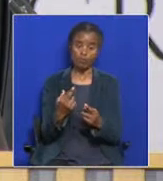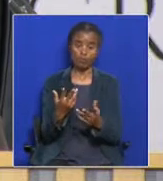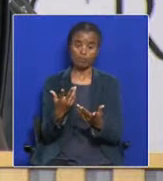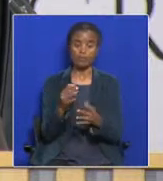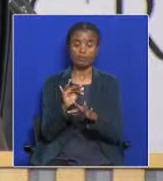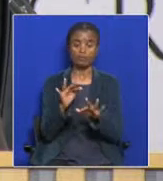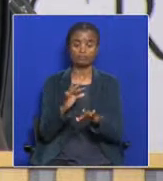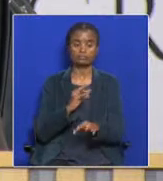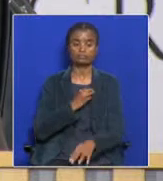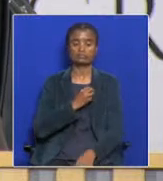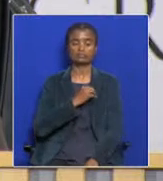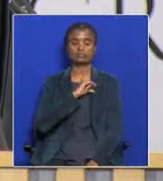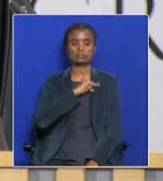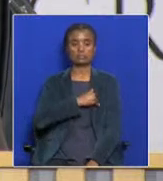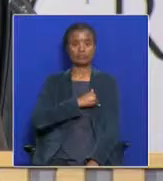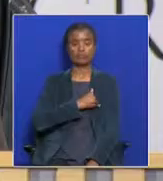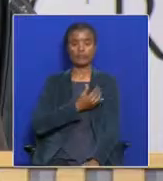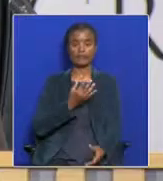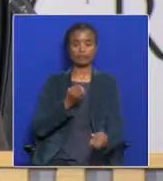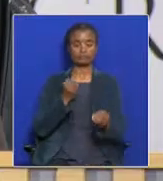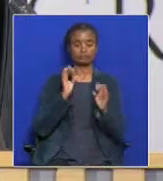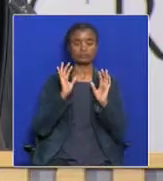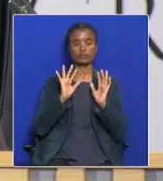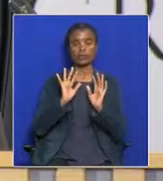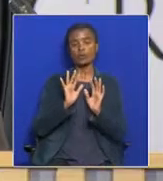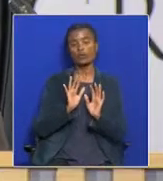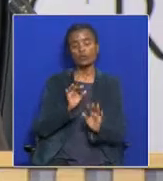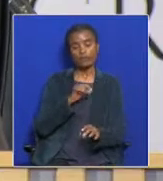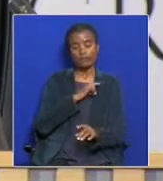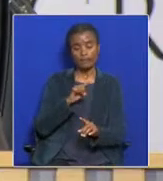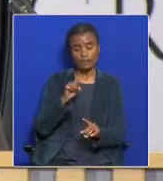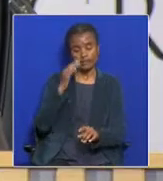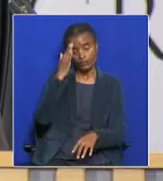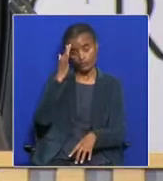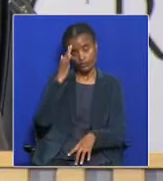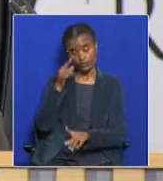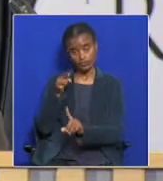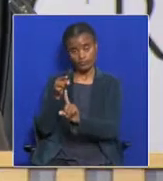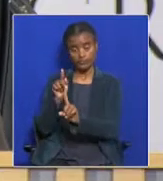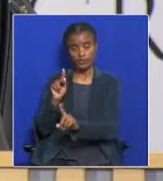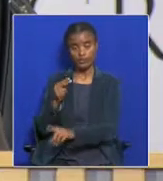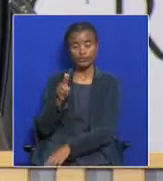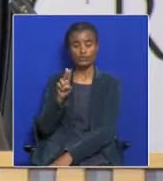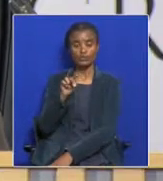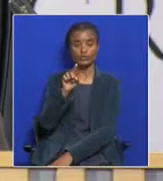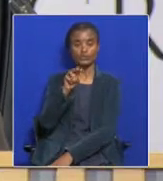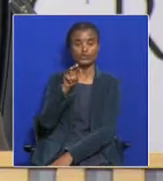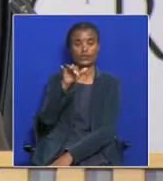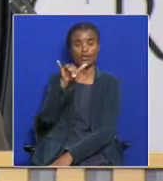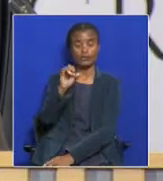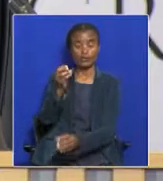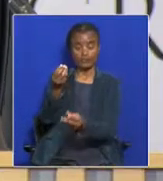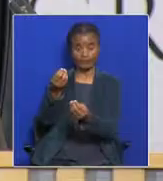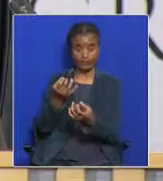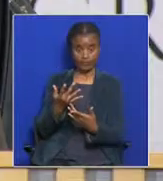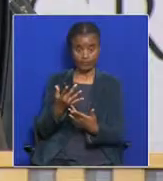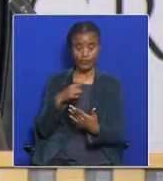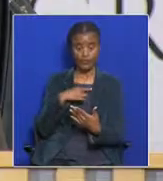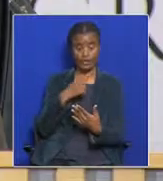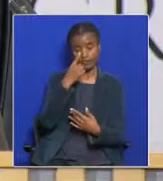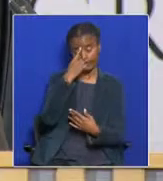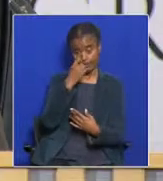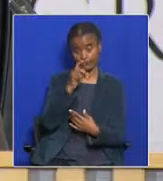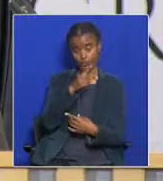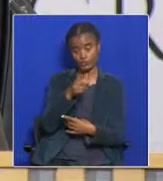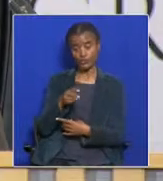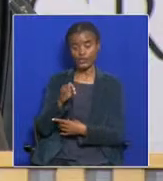Colonel Kuzwayo had told me. I believe, and I think when I did see all the FSL witnesses on the box, it left